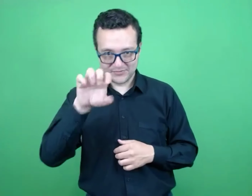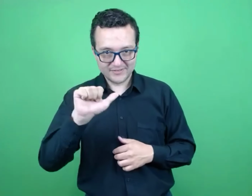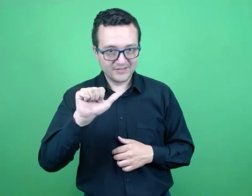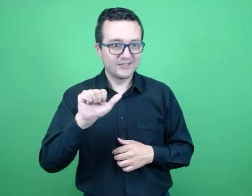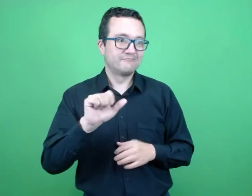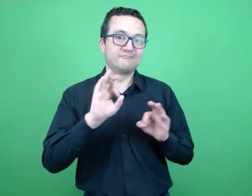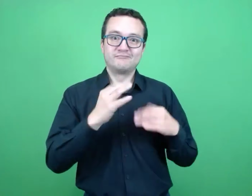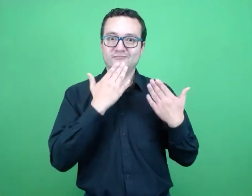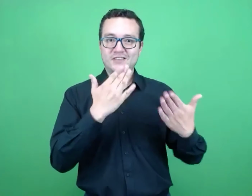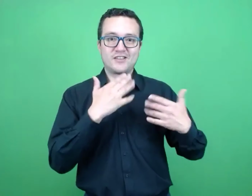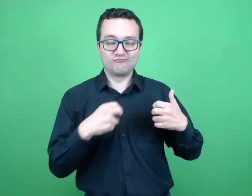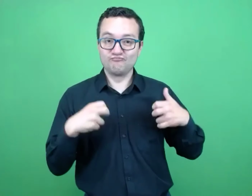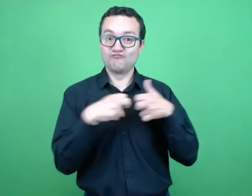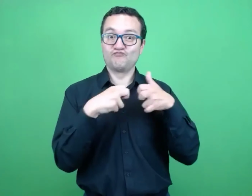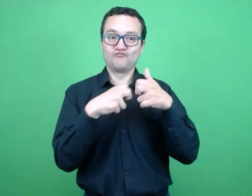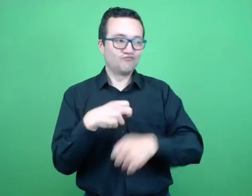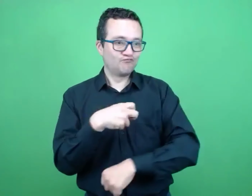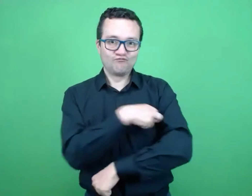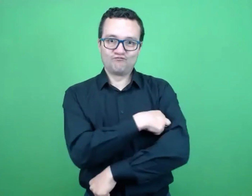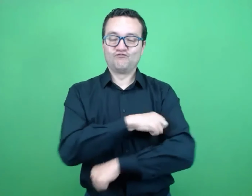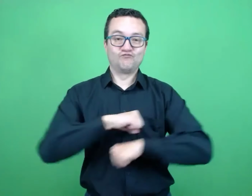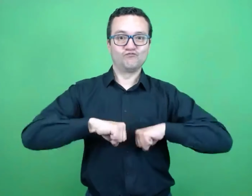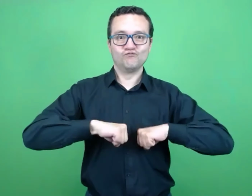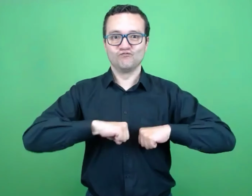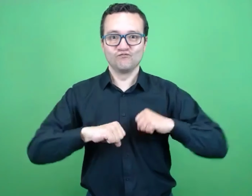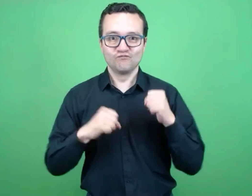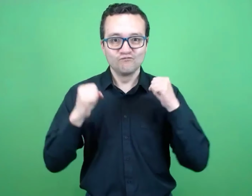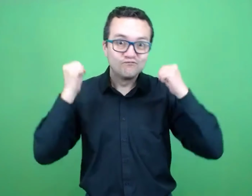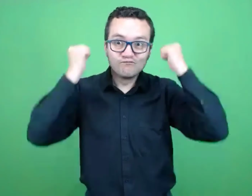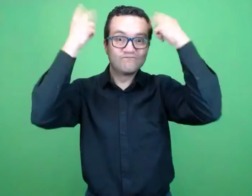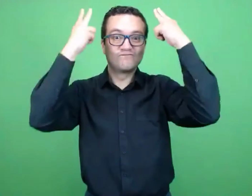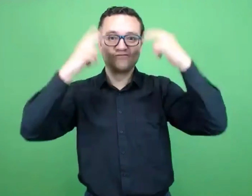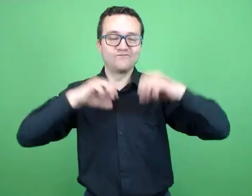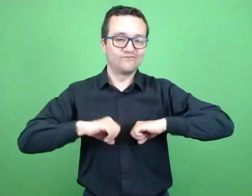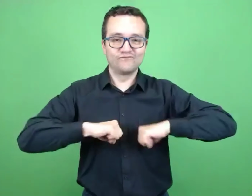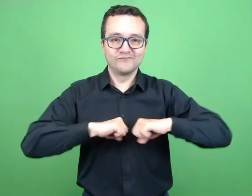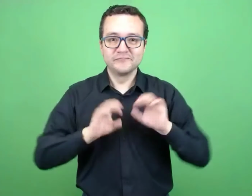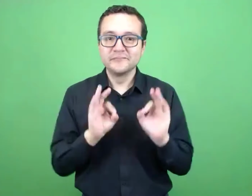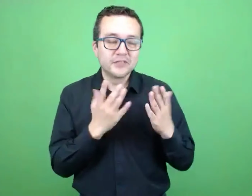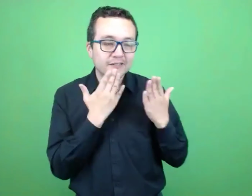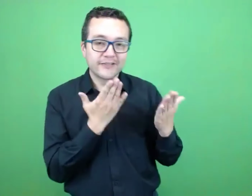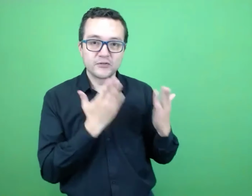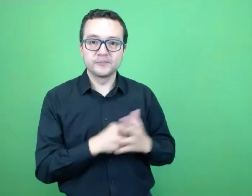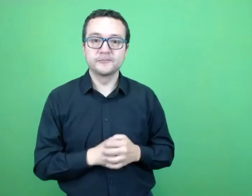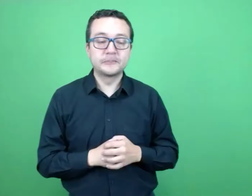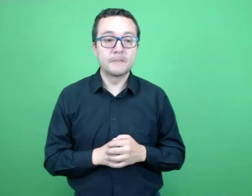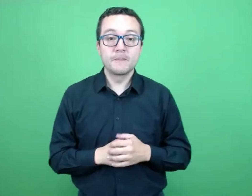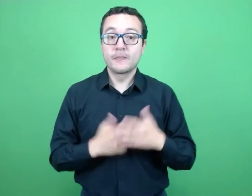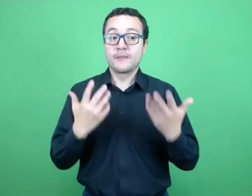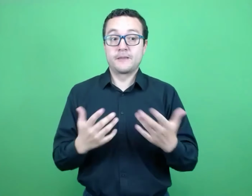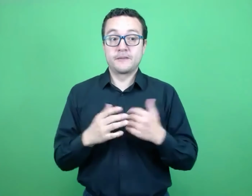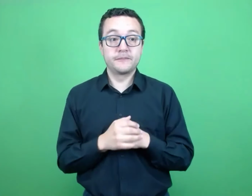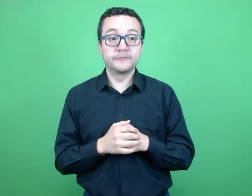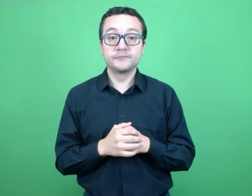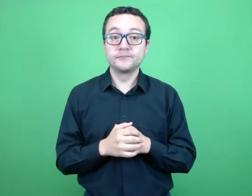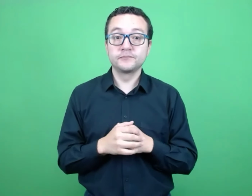bringing today. Before I start, I know there's a few people that have been saying that they're unable to see the speaker and